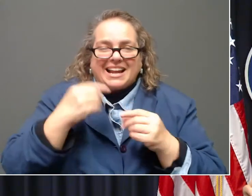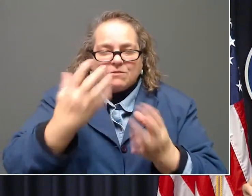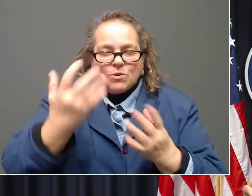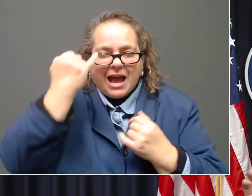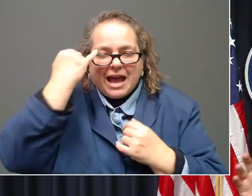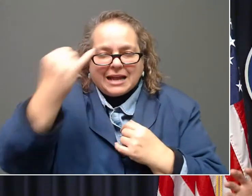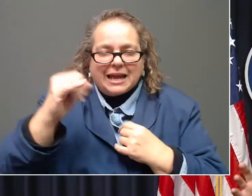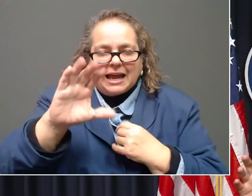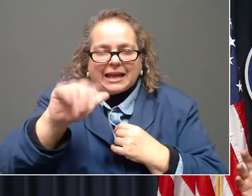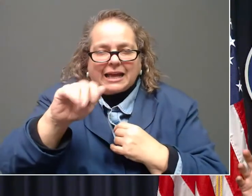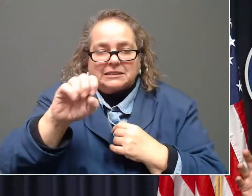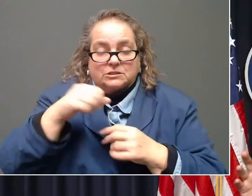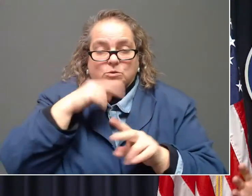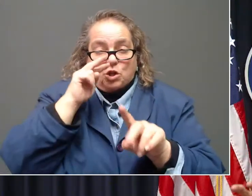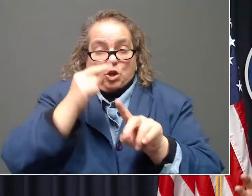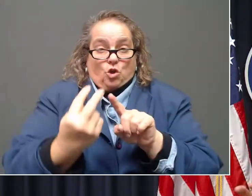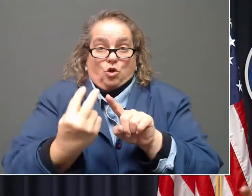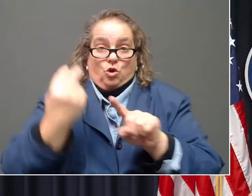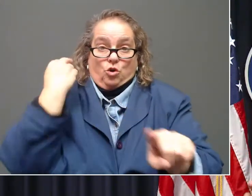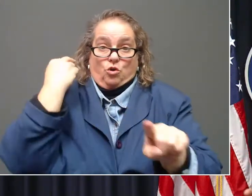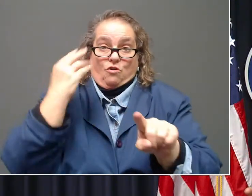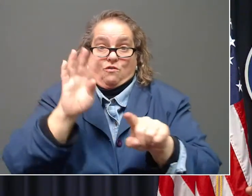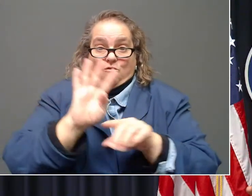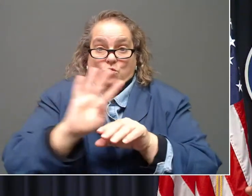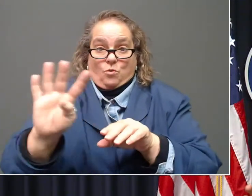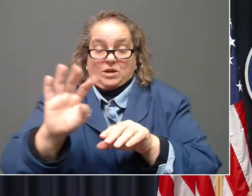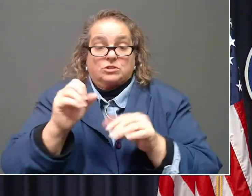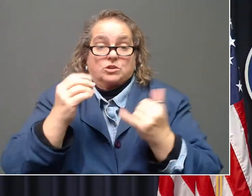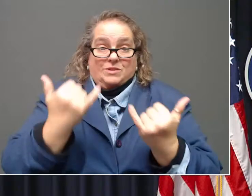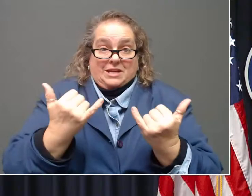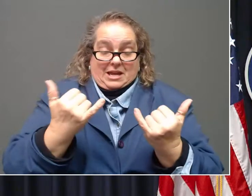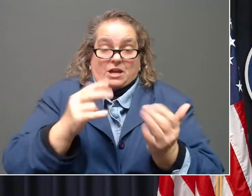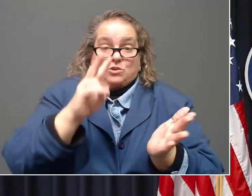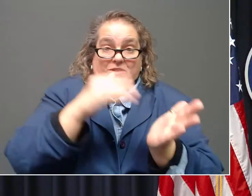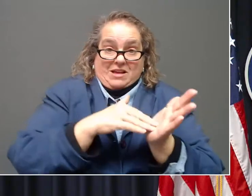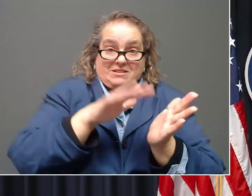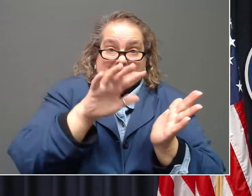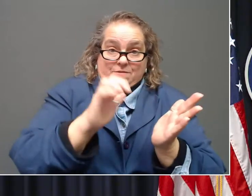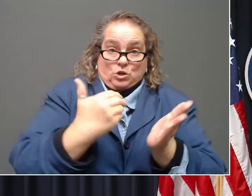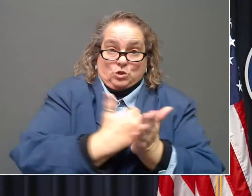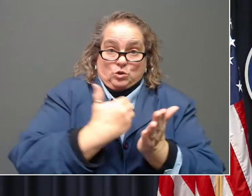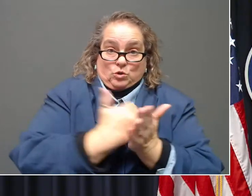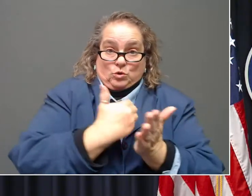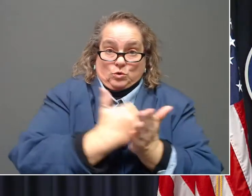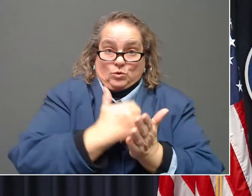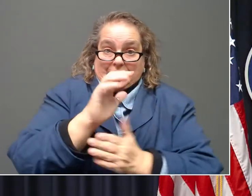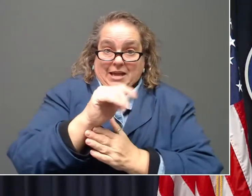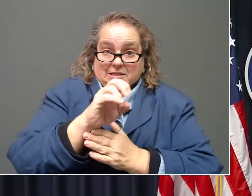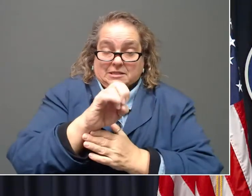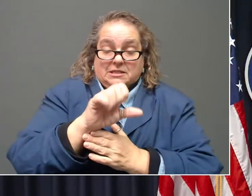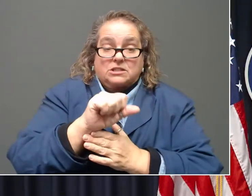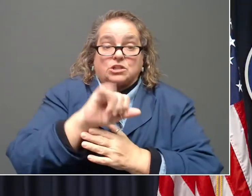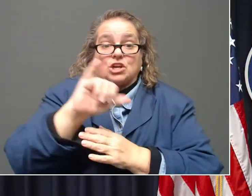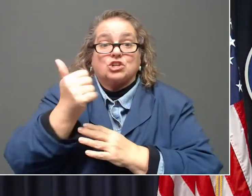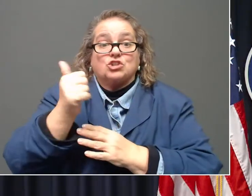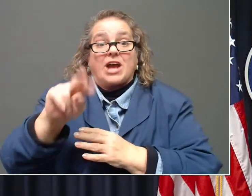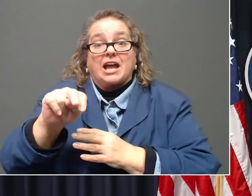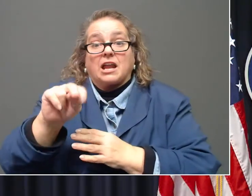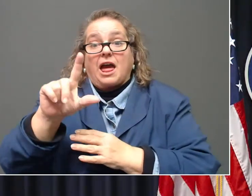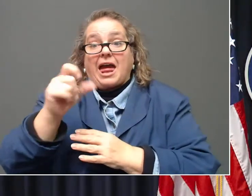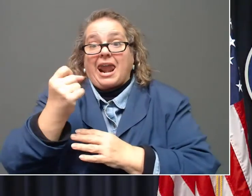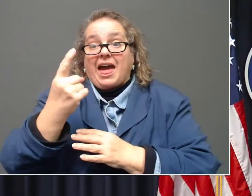is down to 8.37%, the lowest since December 28th, meaning the lowest in over a